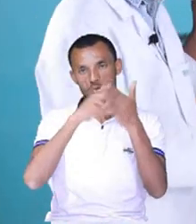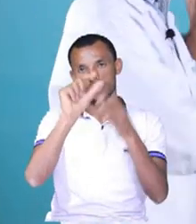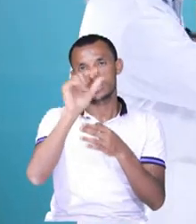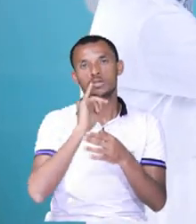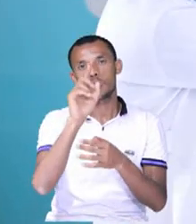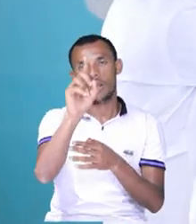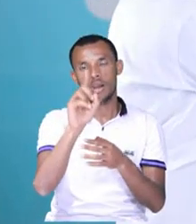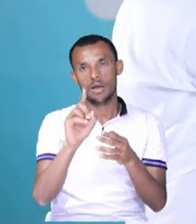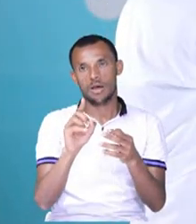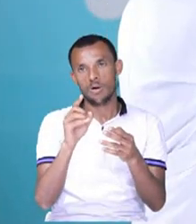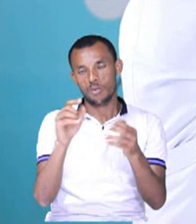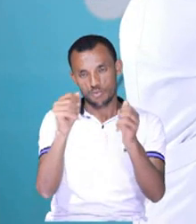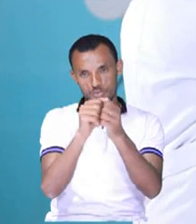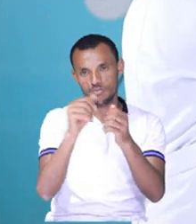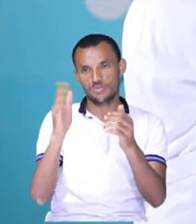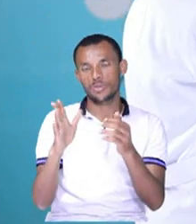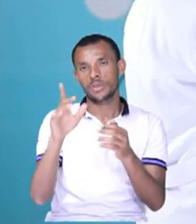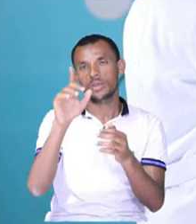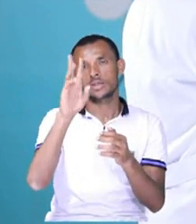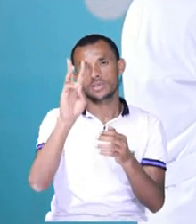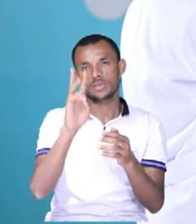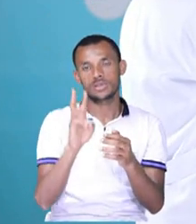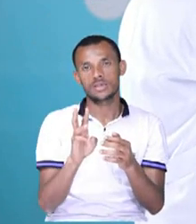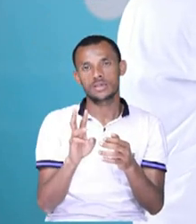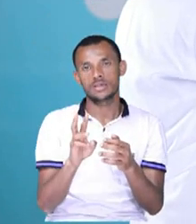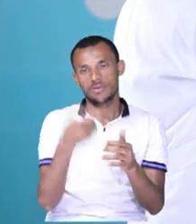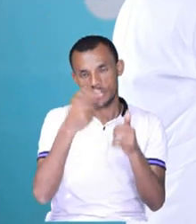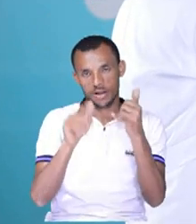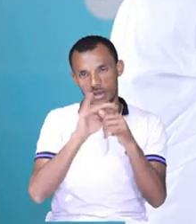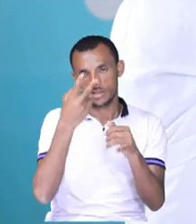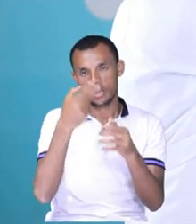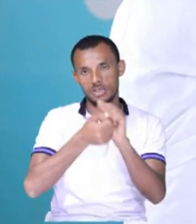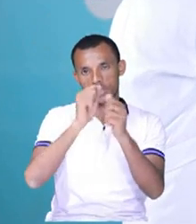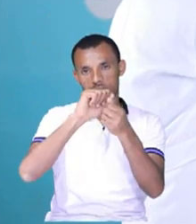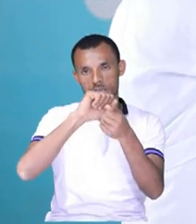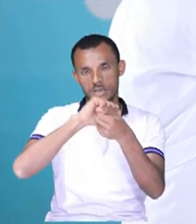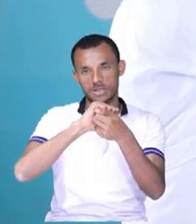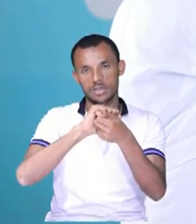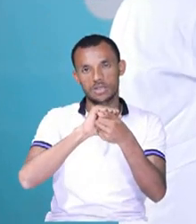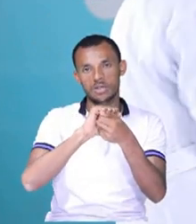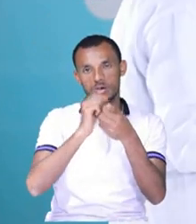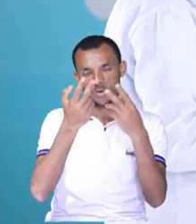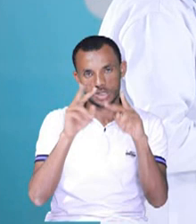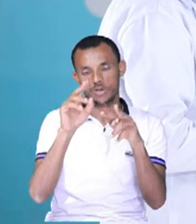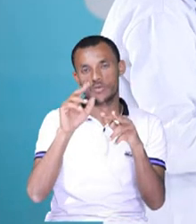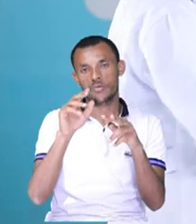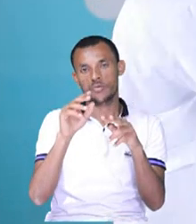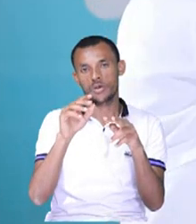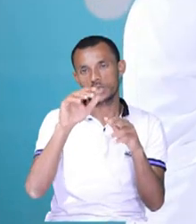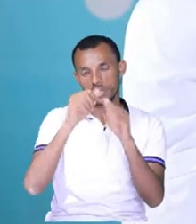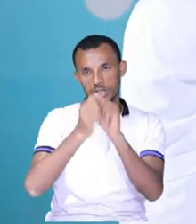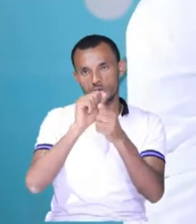1. Both sides multiplied by 6. This is cancelled. Now, finally, changing concentration of H2 over change of